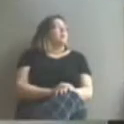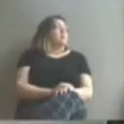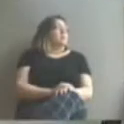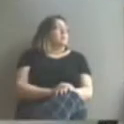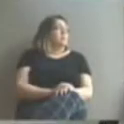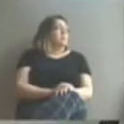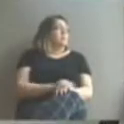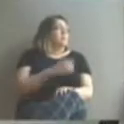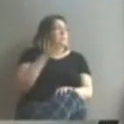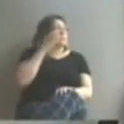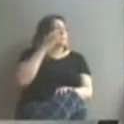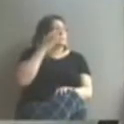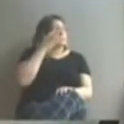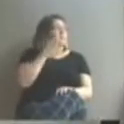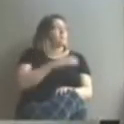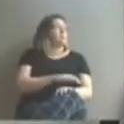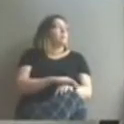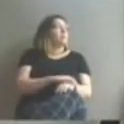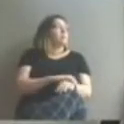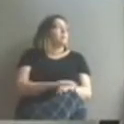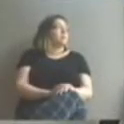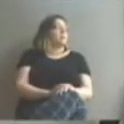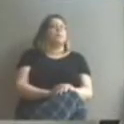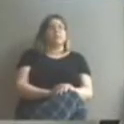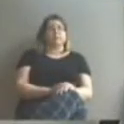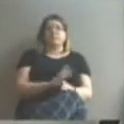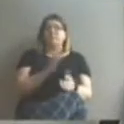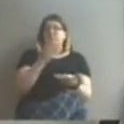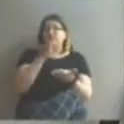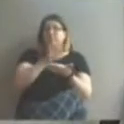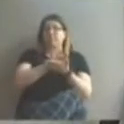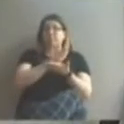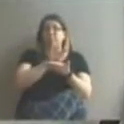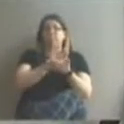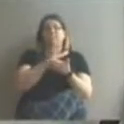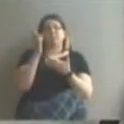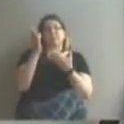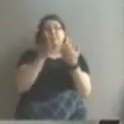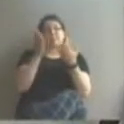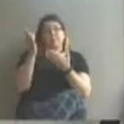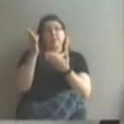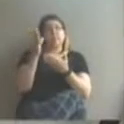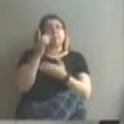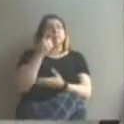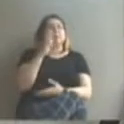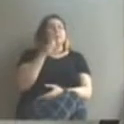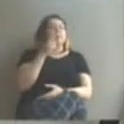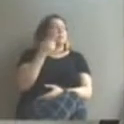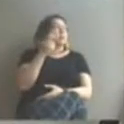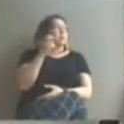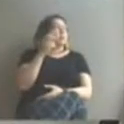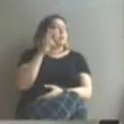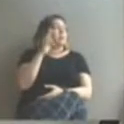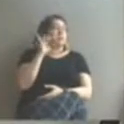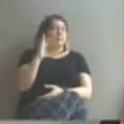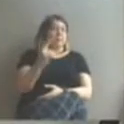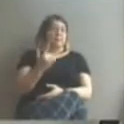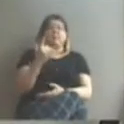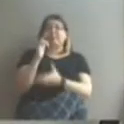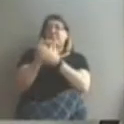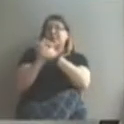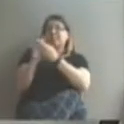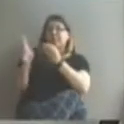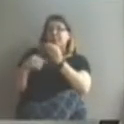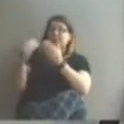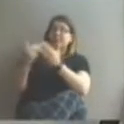I'll start with a question about academic services. And Dr. Herring, congratulations to you on your new position,